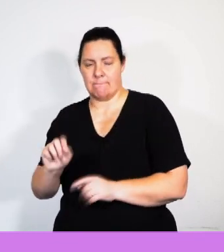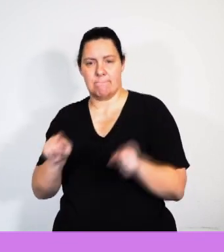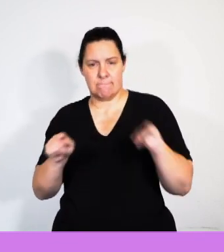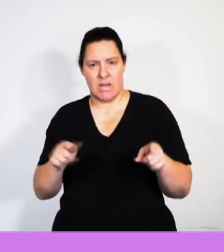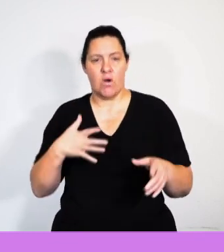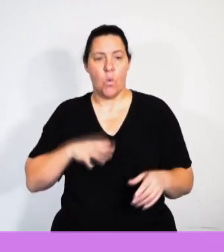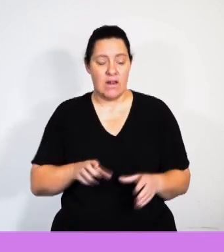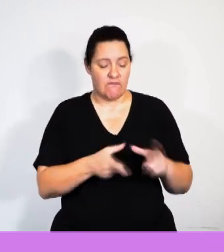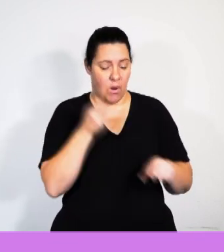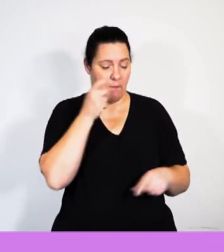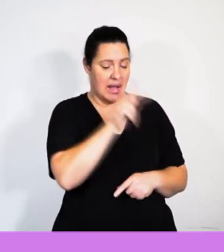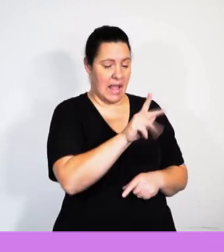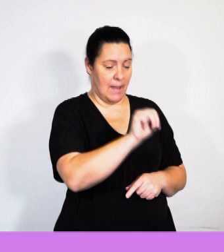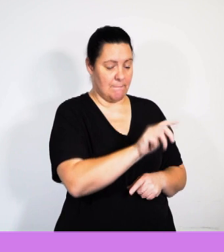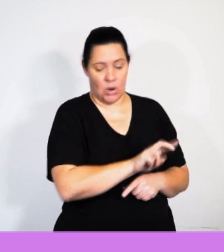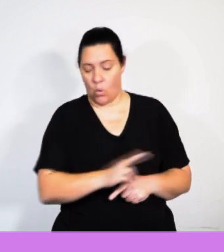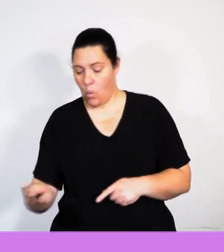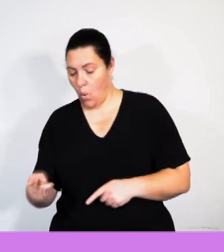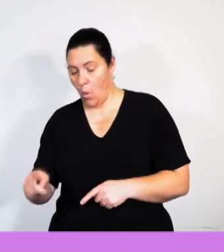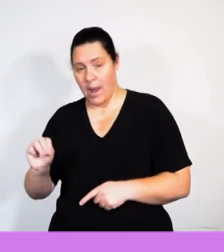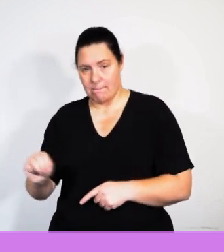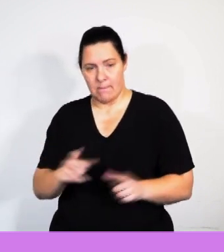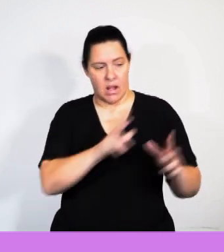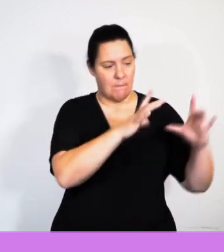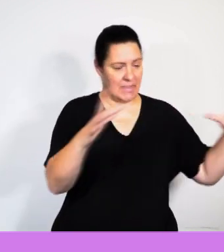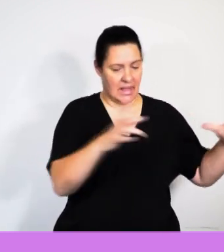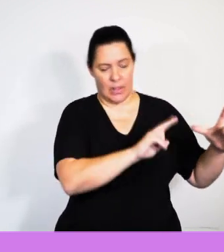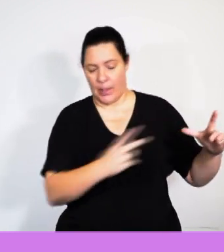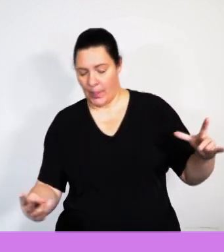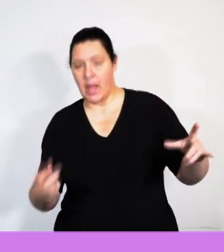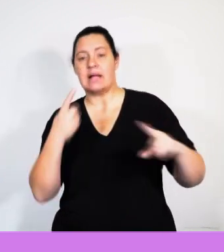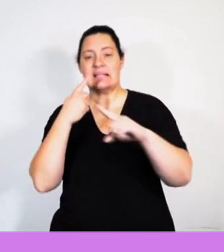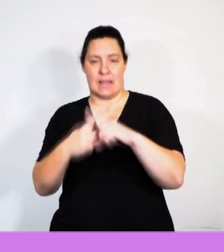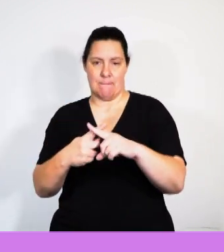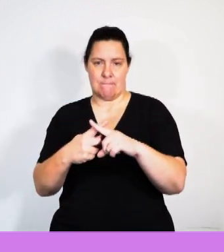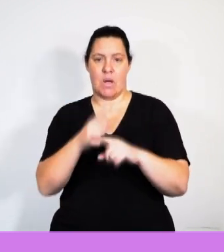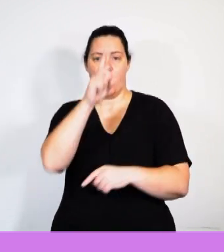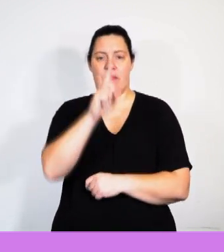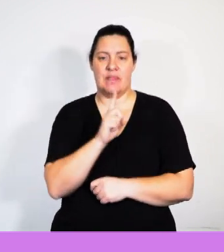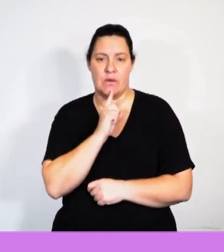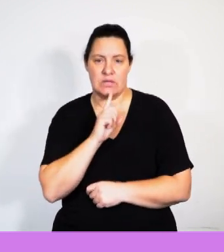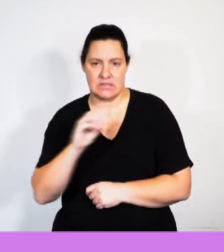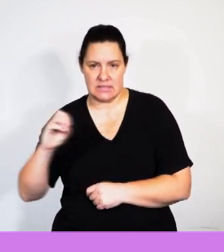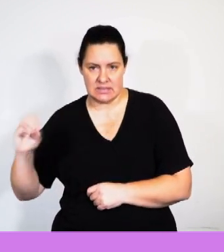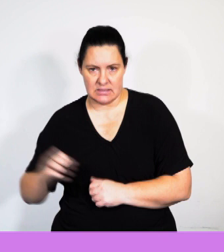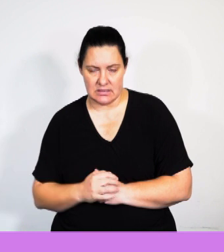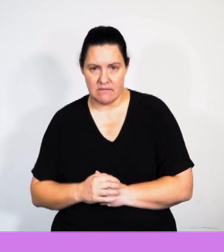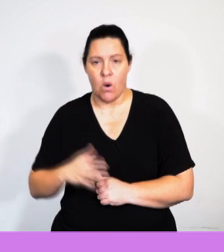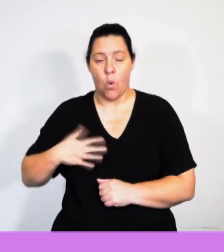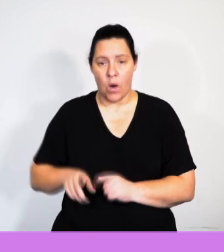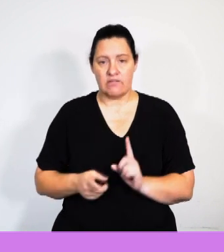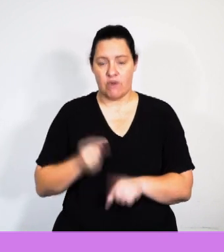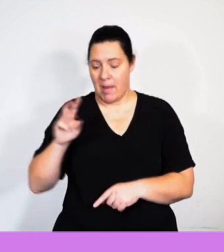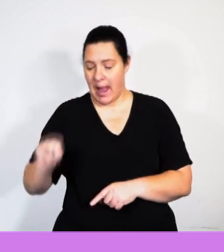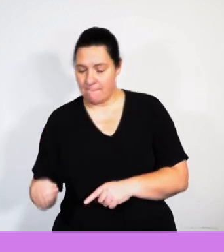meters. If you want to move from kilometers to meters, you will have to multiply by 1,000. And if